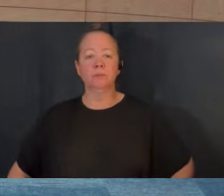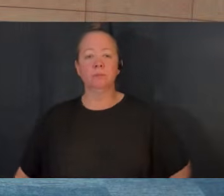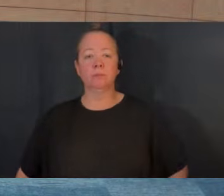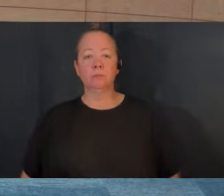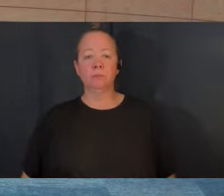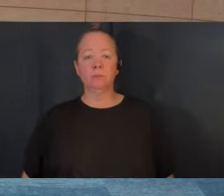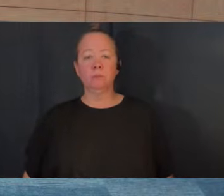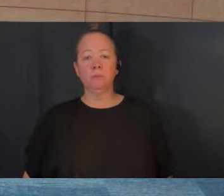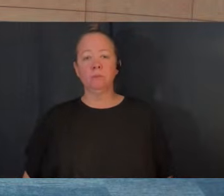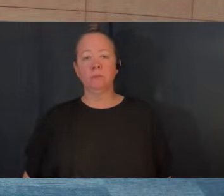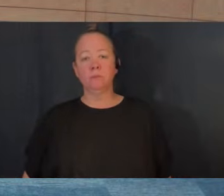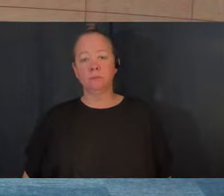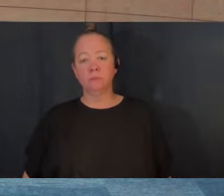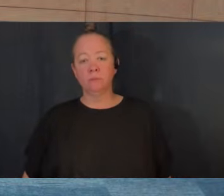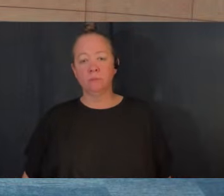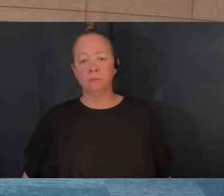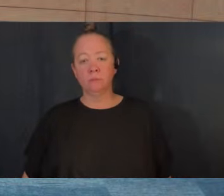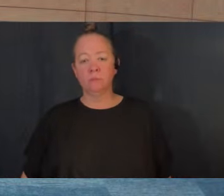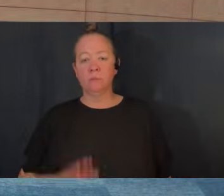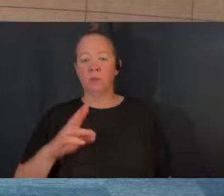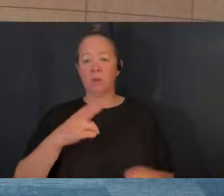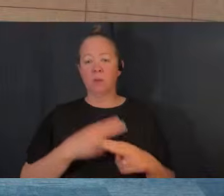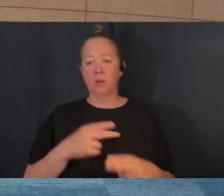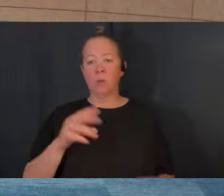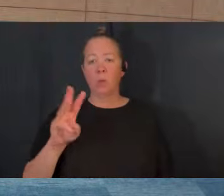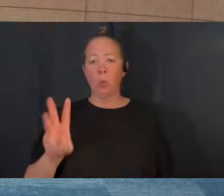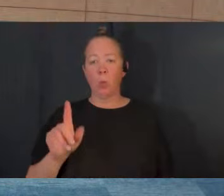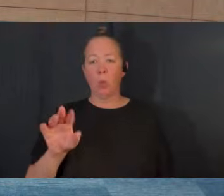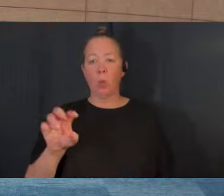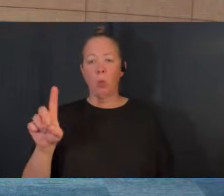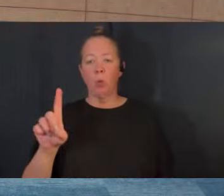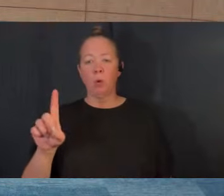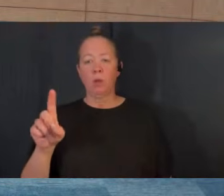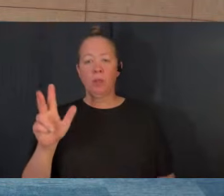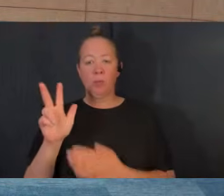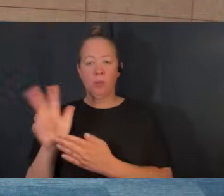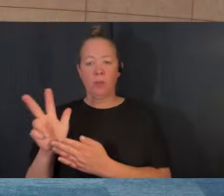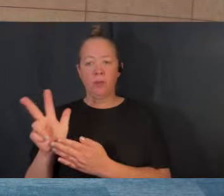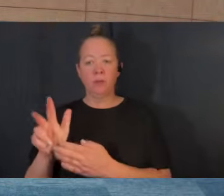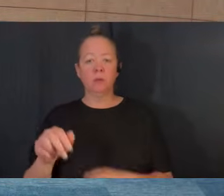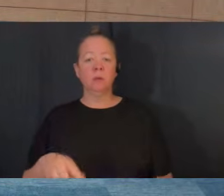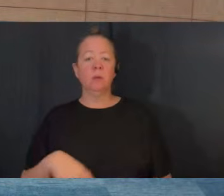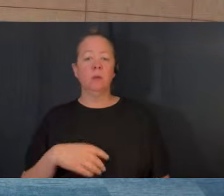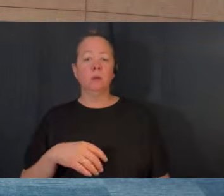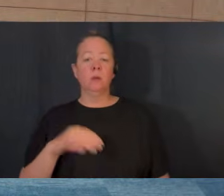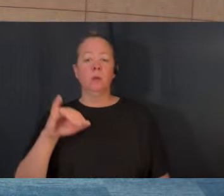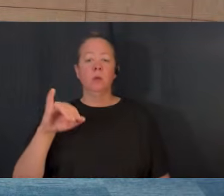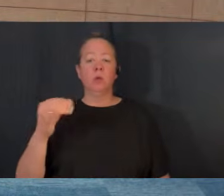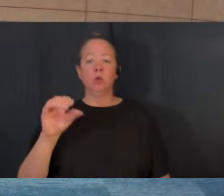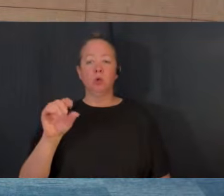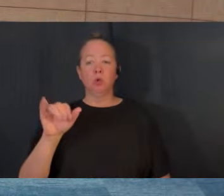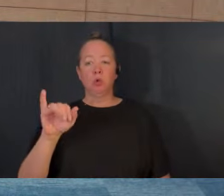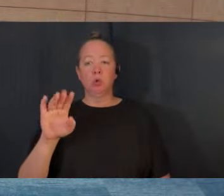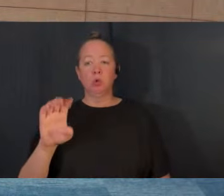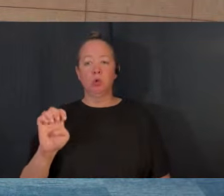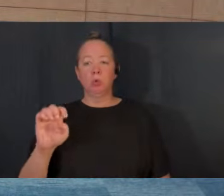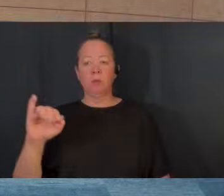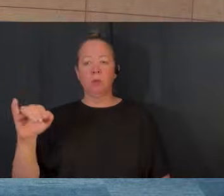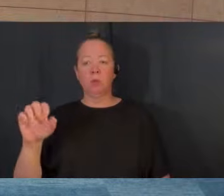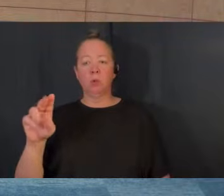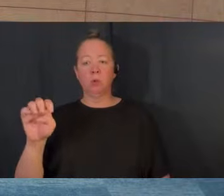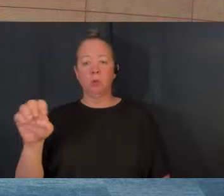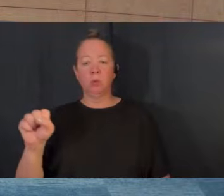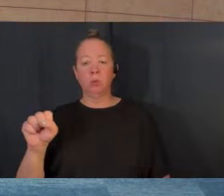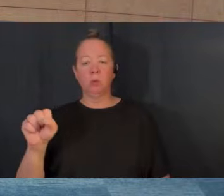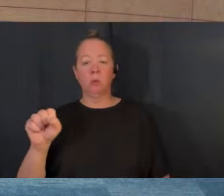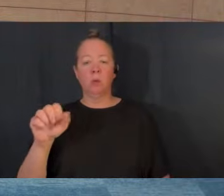Your name, your ward, and you have 3 minutes. Joyce Jones, Ward 2. I think recognizing Chief Jones is a fantastic